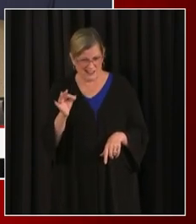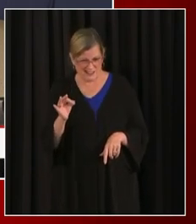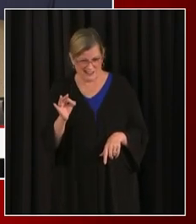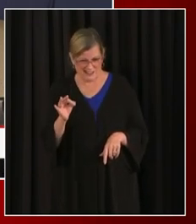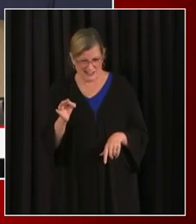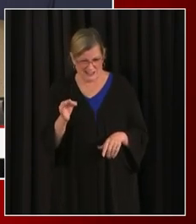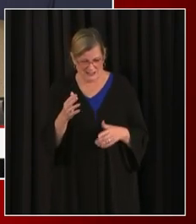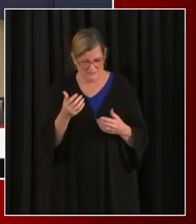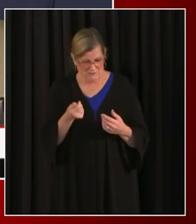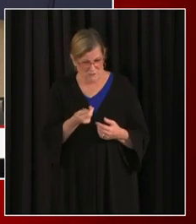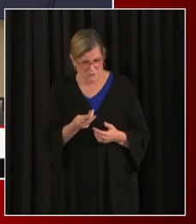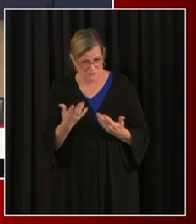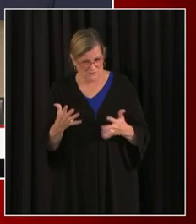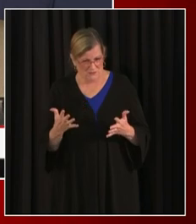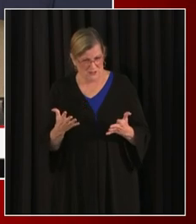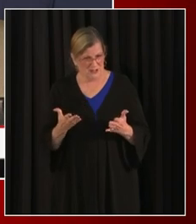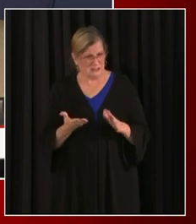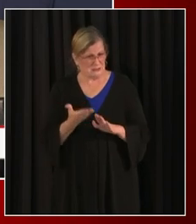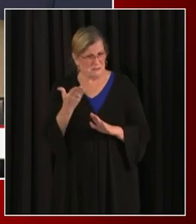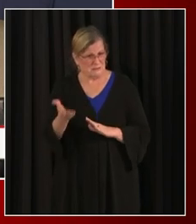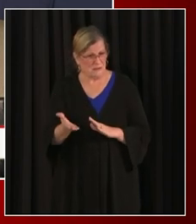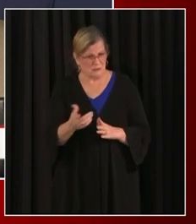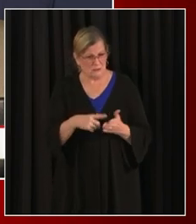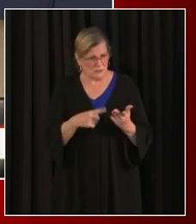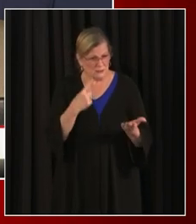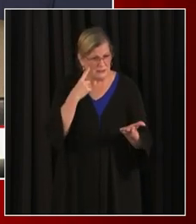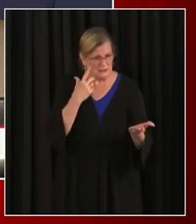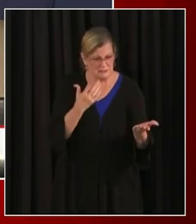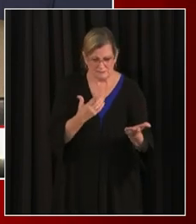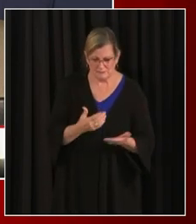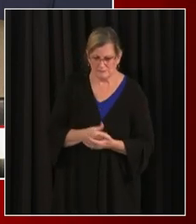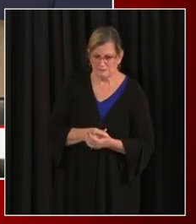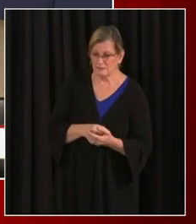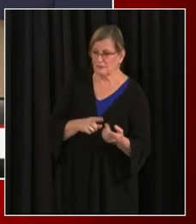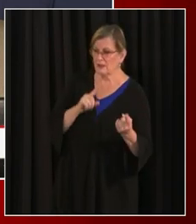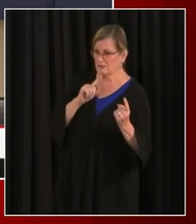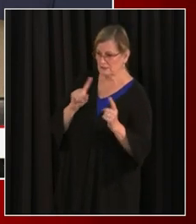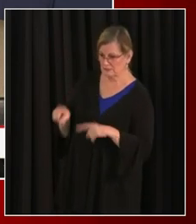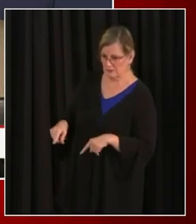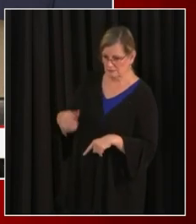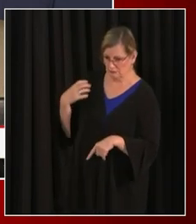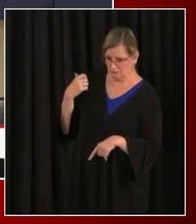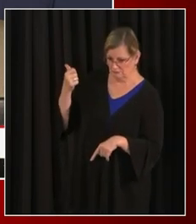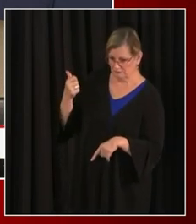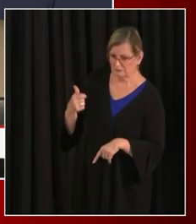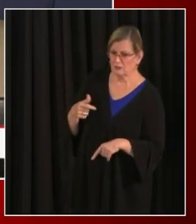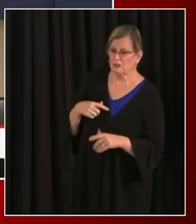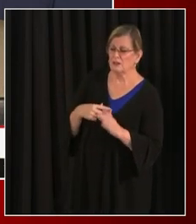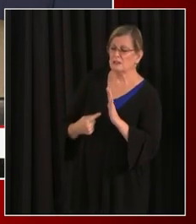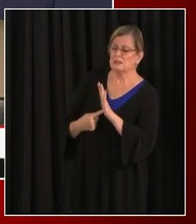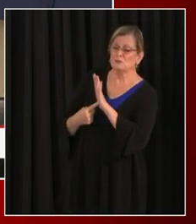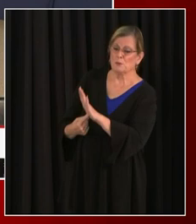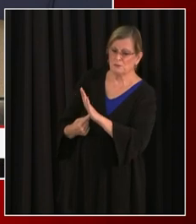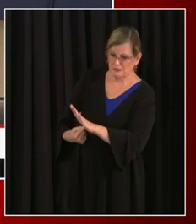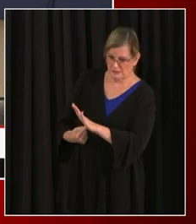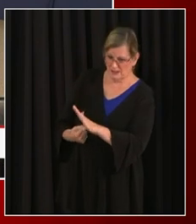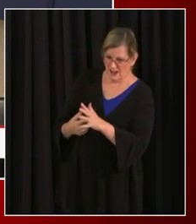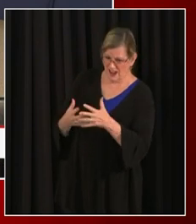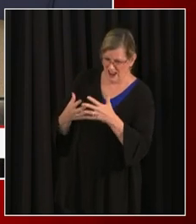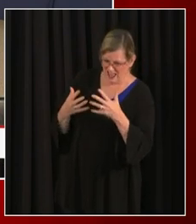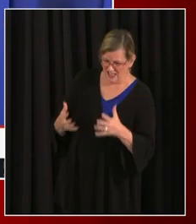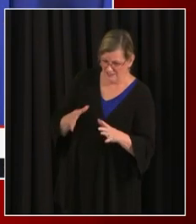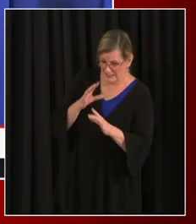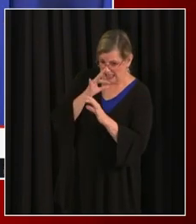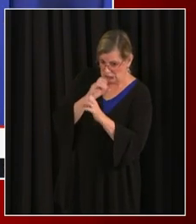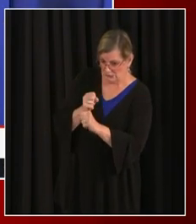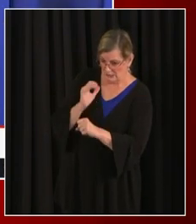this time around for October? So I would say that this actually represents great interest from our